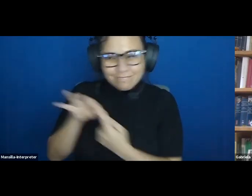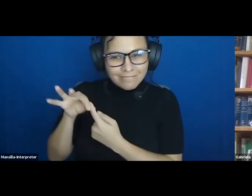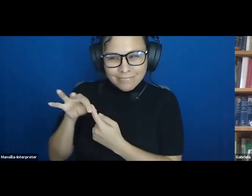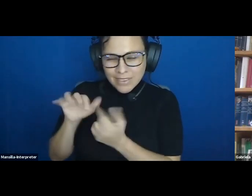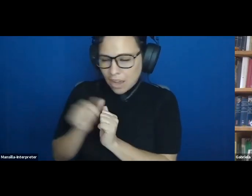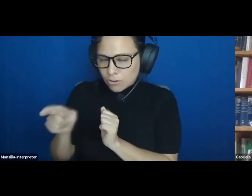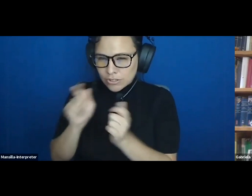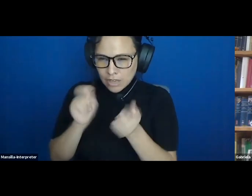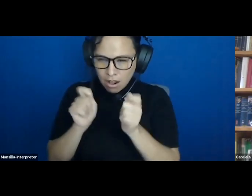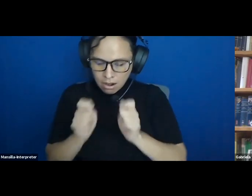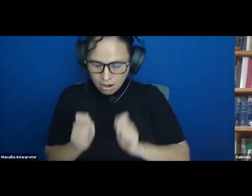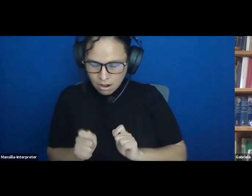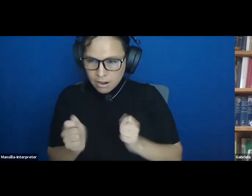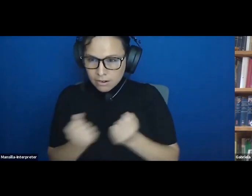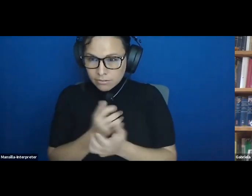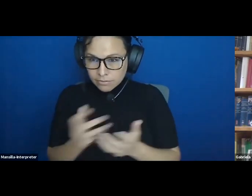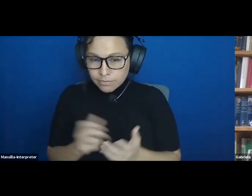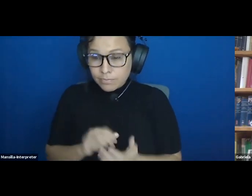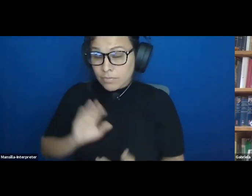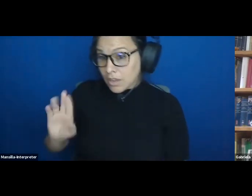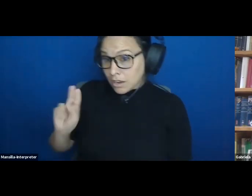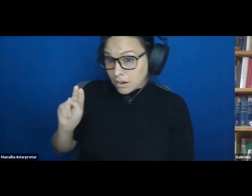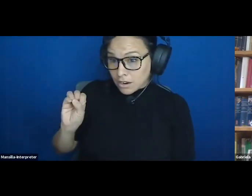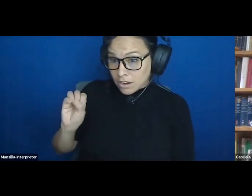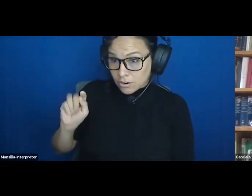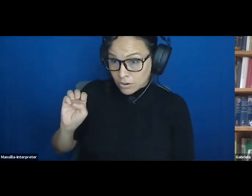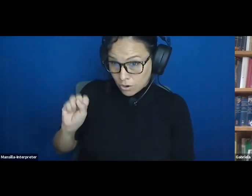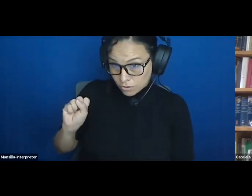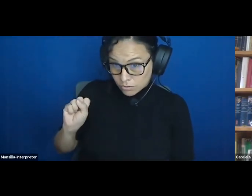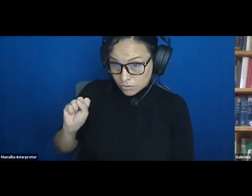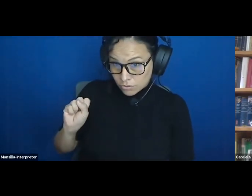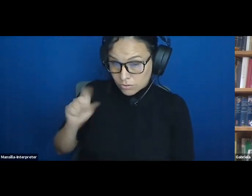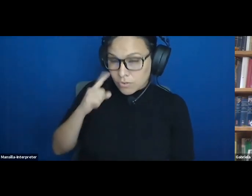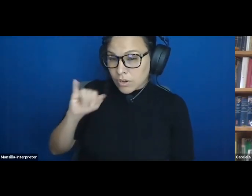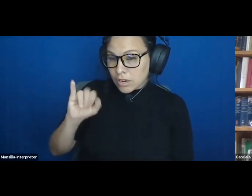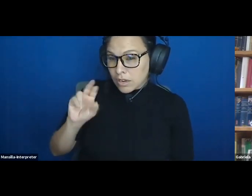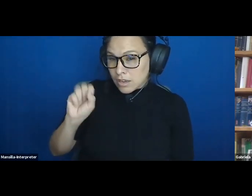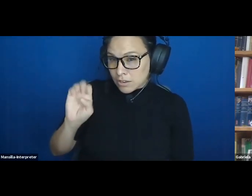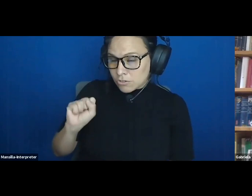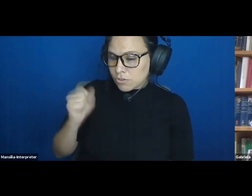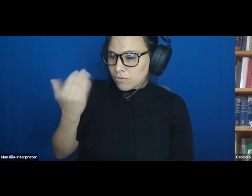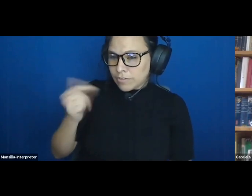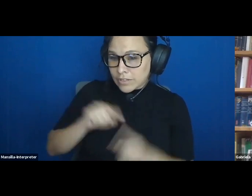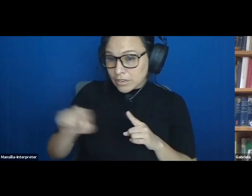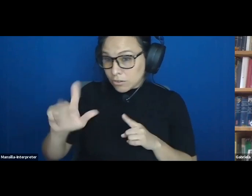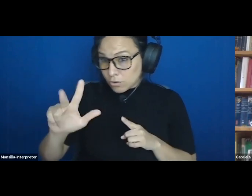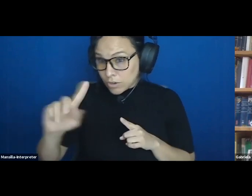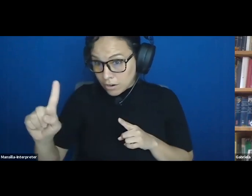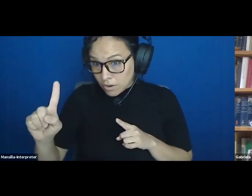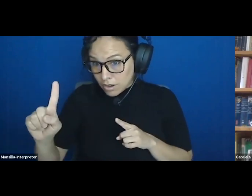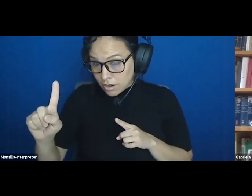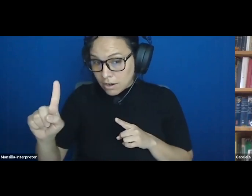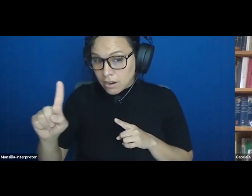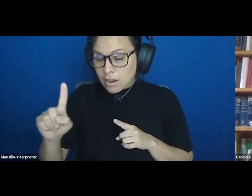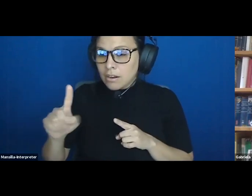magazine. Her editor's notes, in issues 15 to 31, often